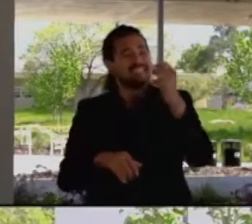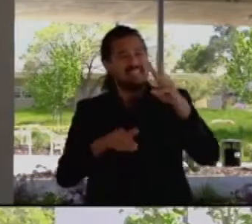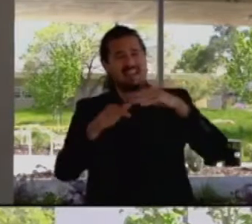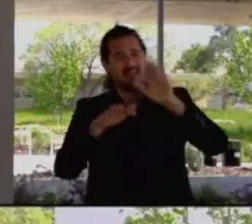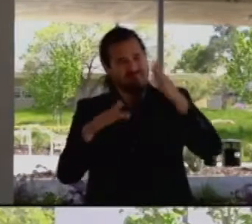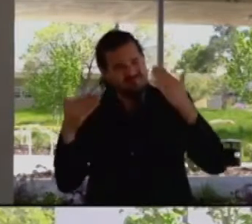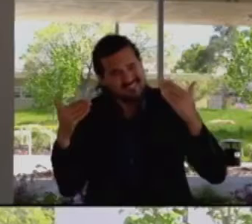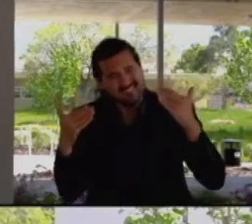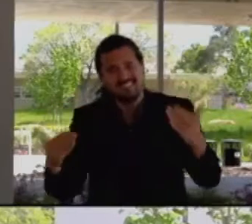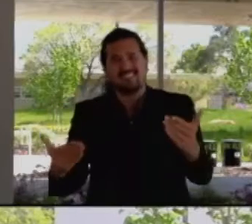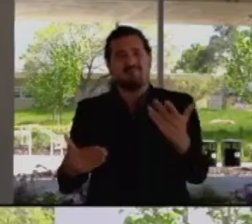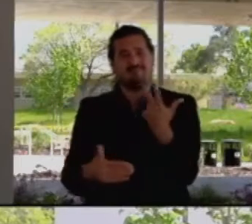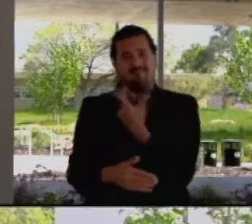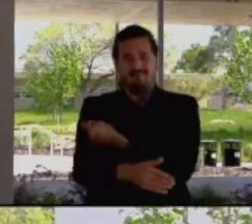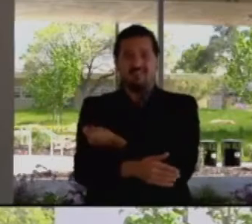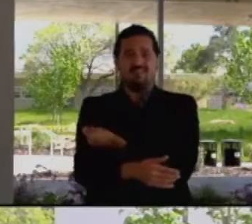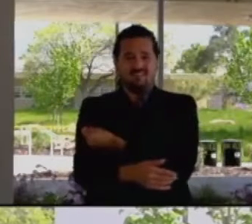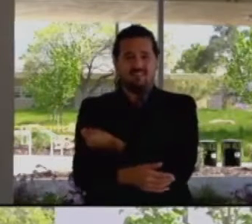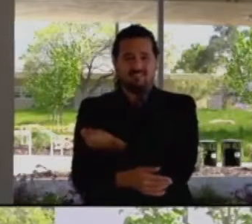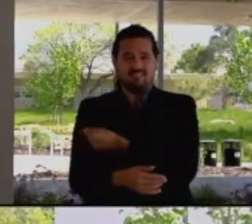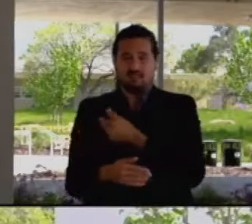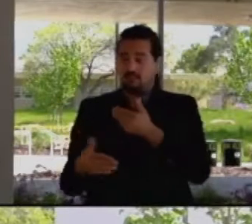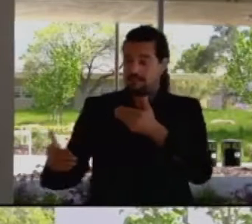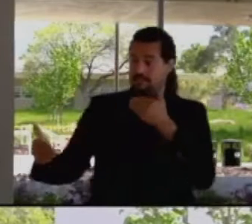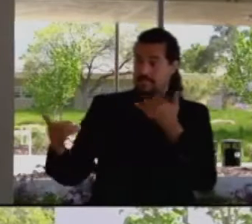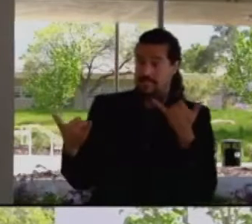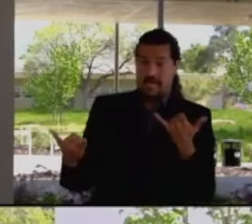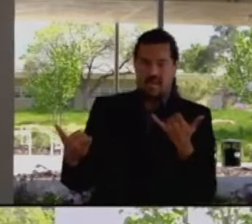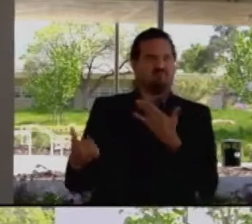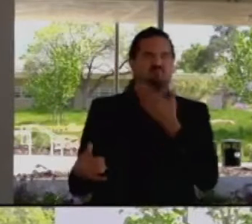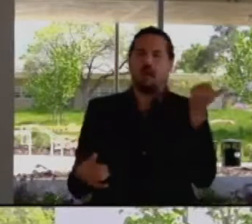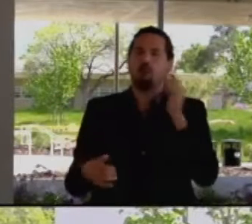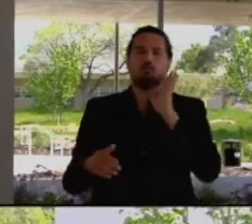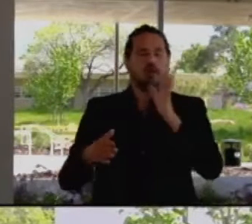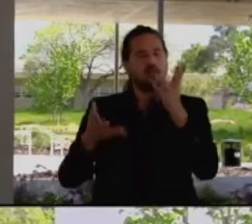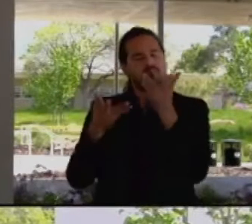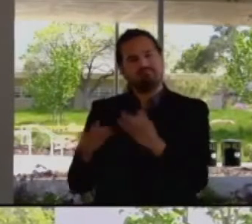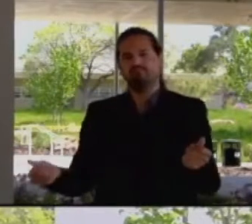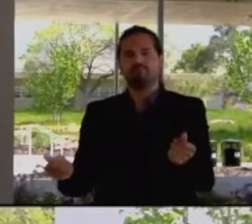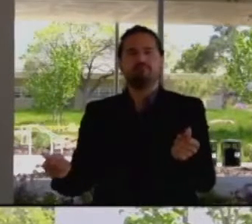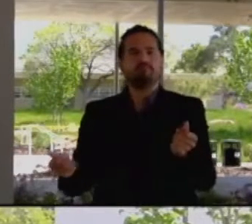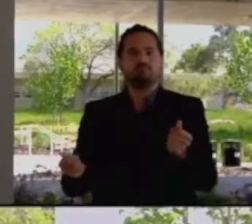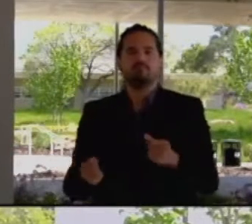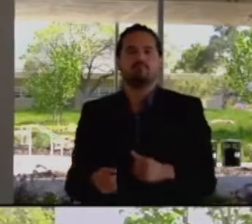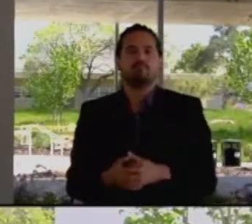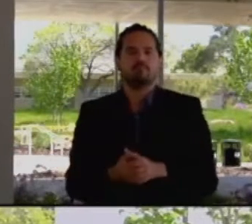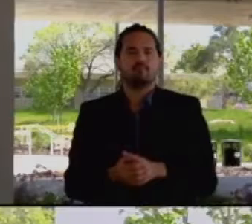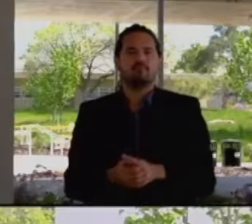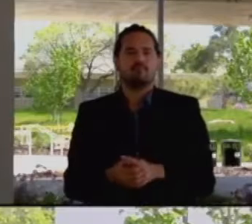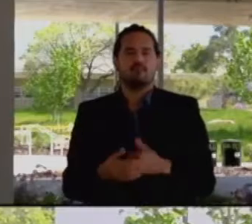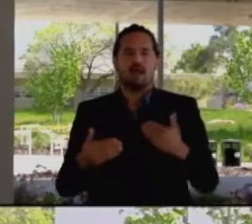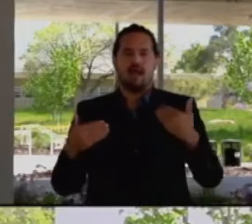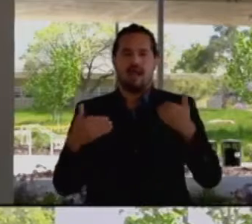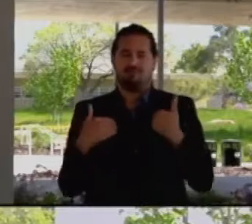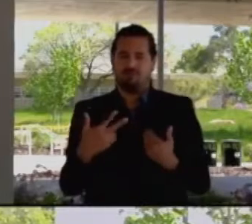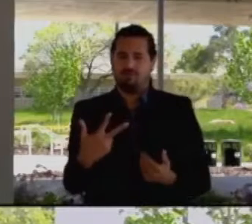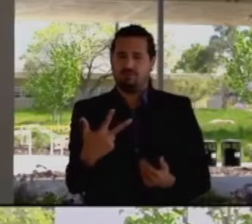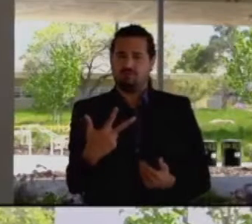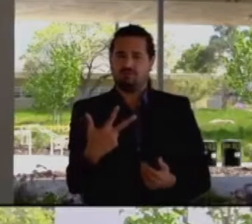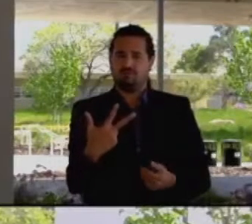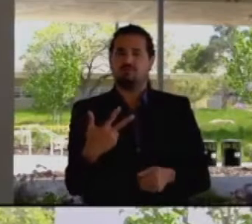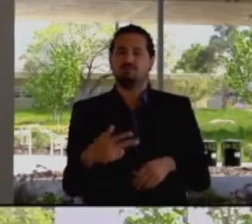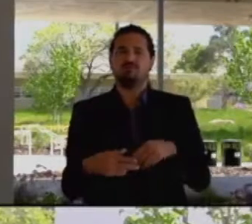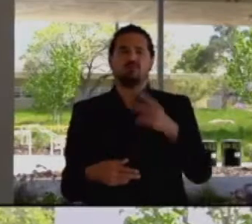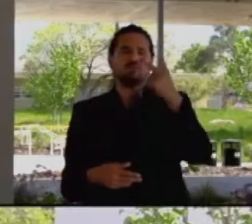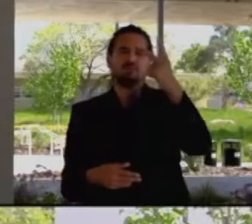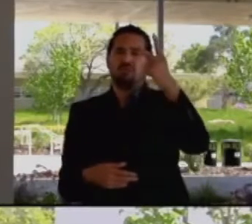we've vaccinated 2 out of 3 people that are eligible in our community and that have received at least 1 dose. That's over